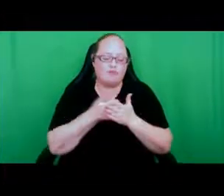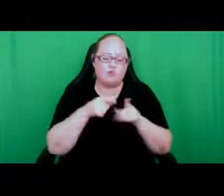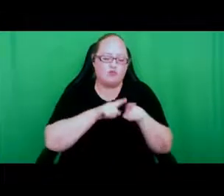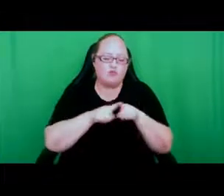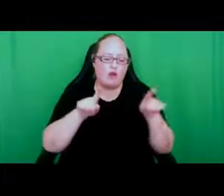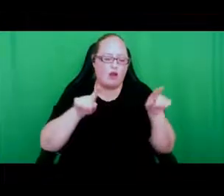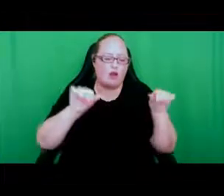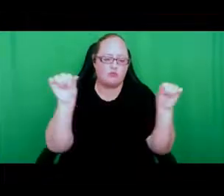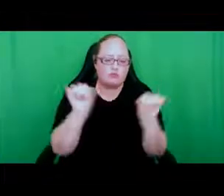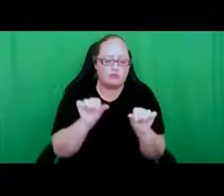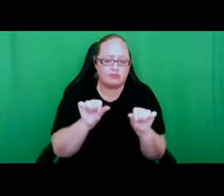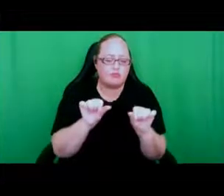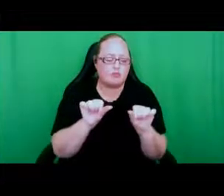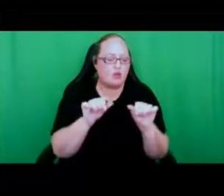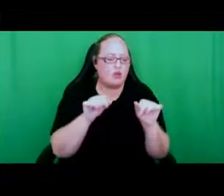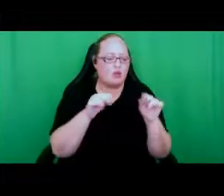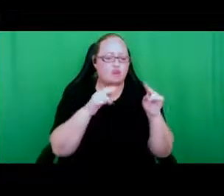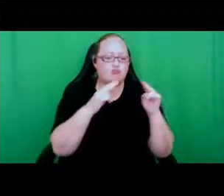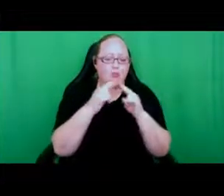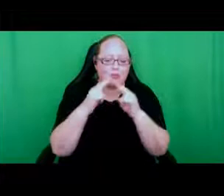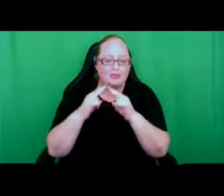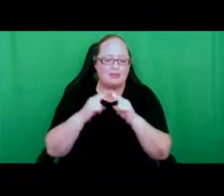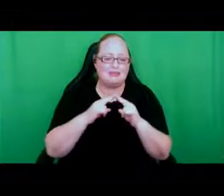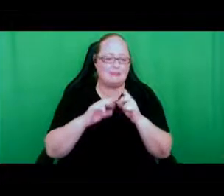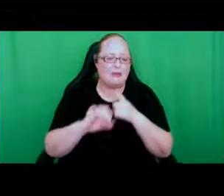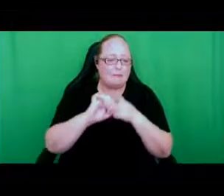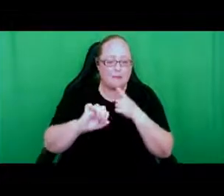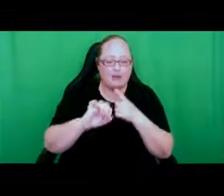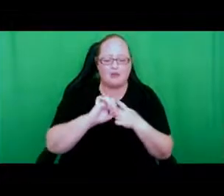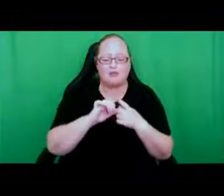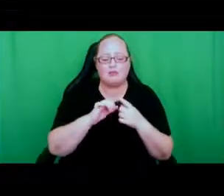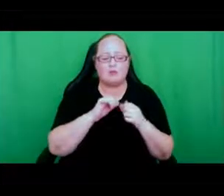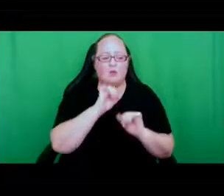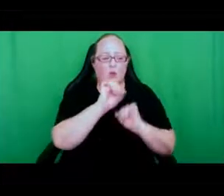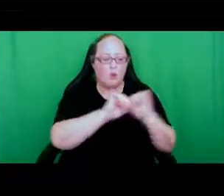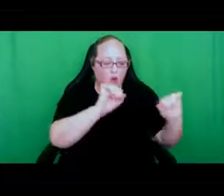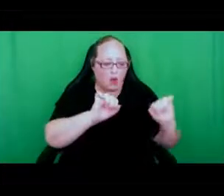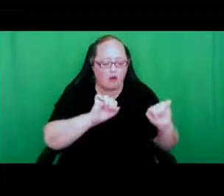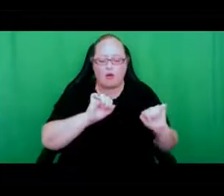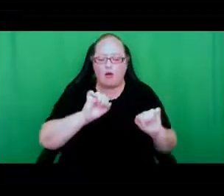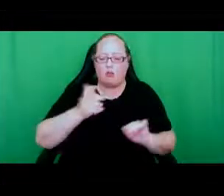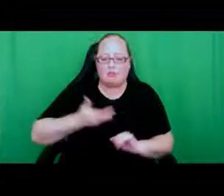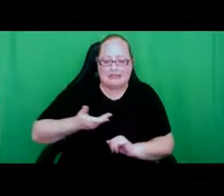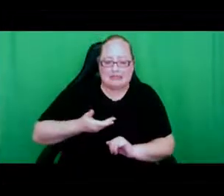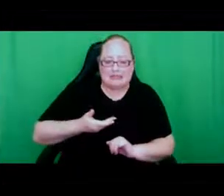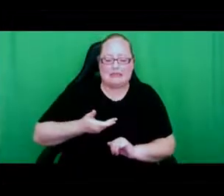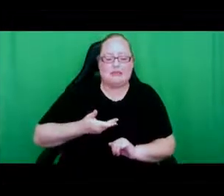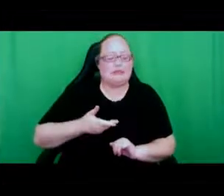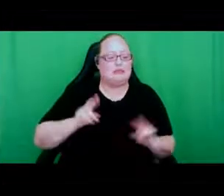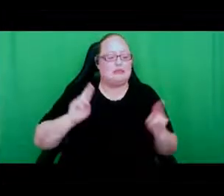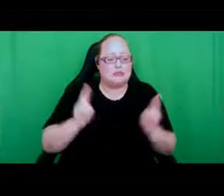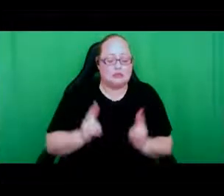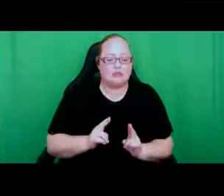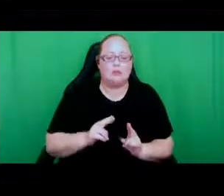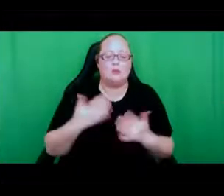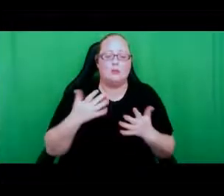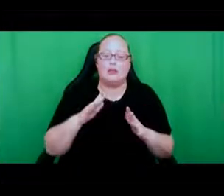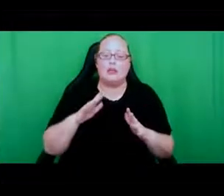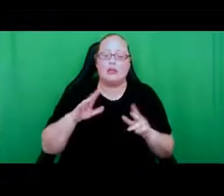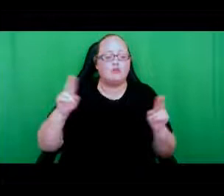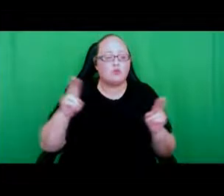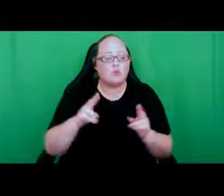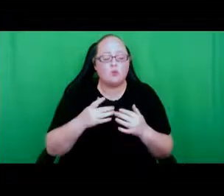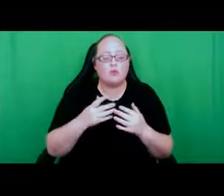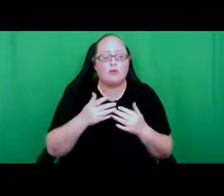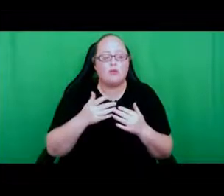impact on property owners and businesses, and obviously we've further reduced the amount of land that we need to build